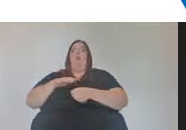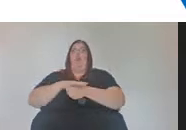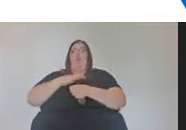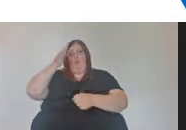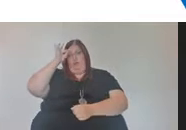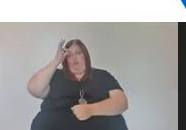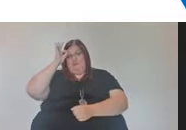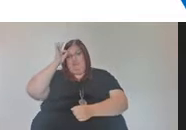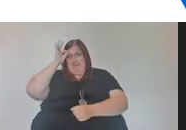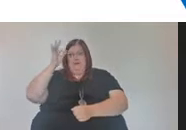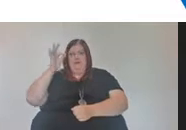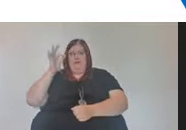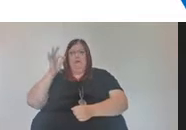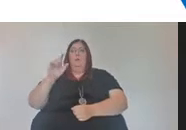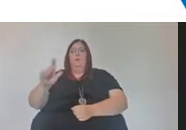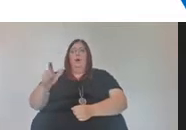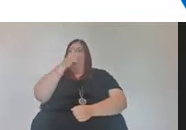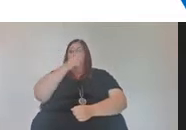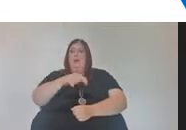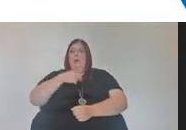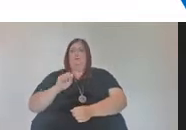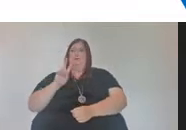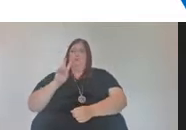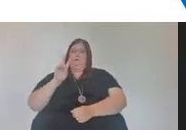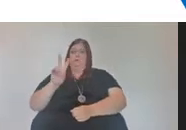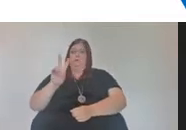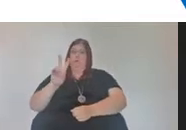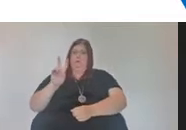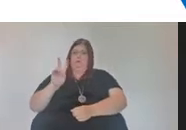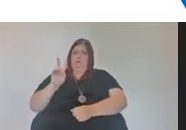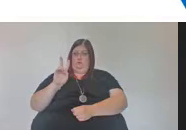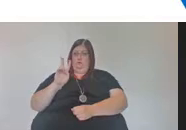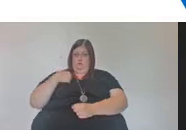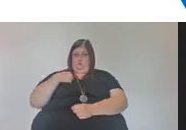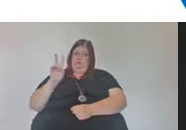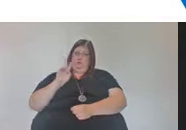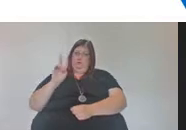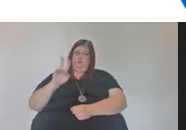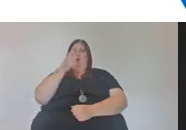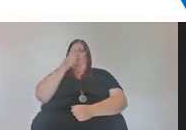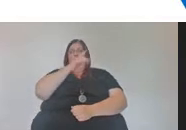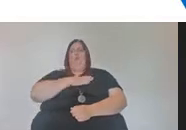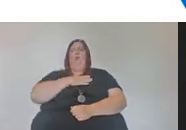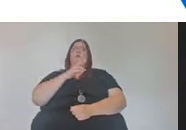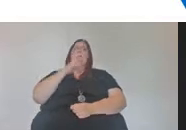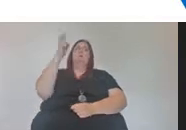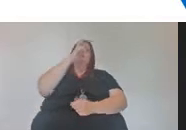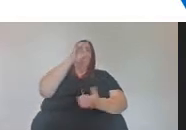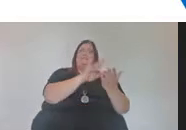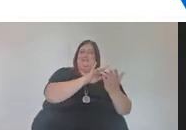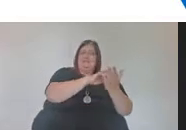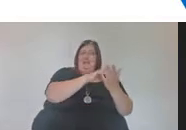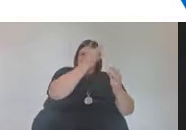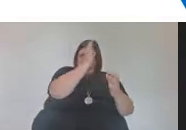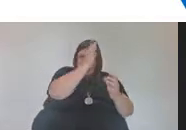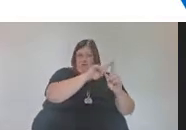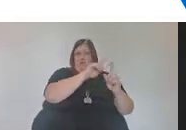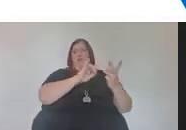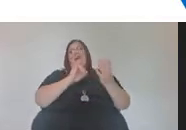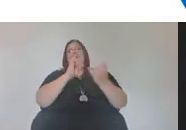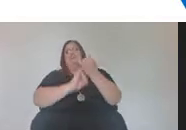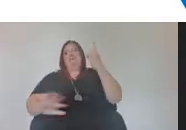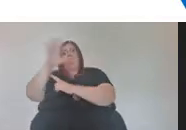authorities. We are lucky enough to have 2 local authorities engaged with our place-based partnership, both Stoke-on-Trent City Council and